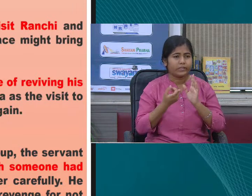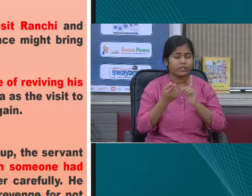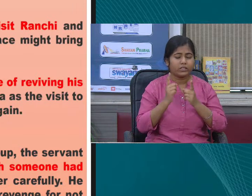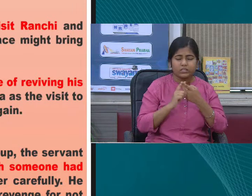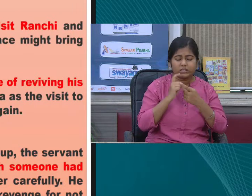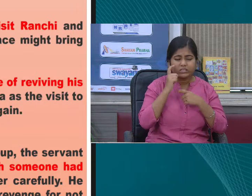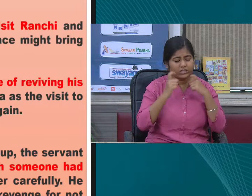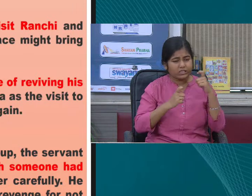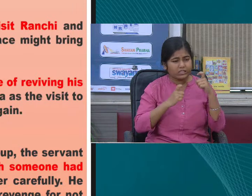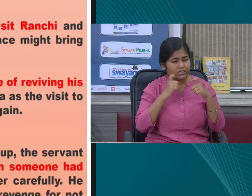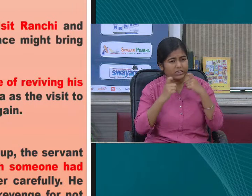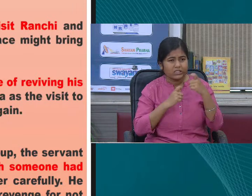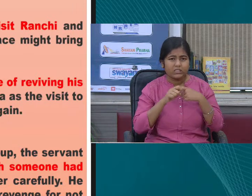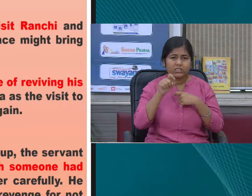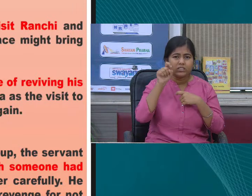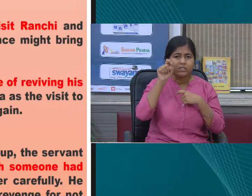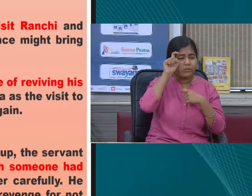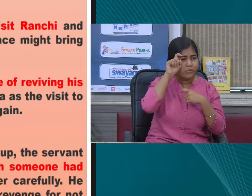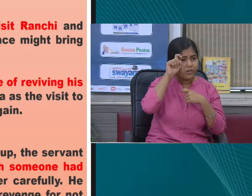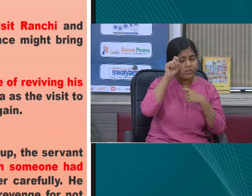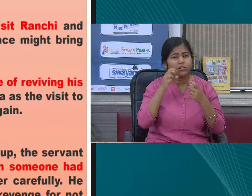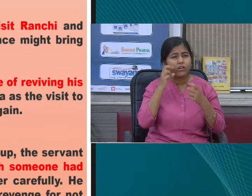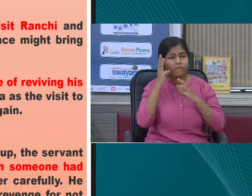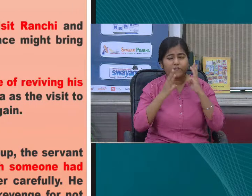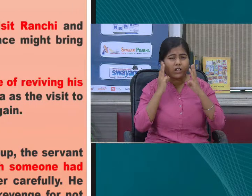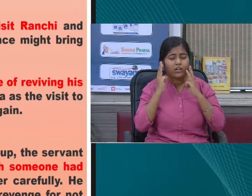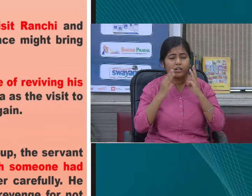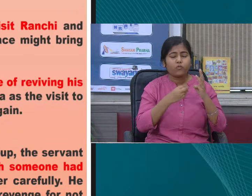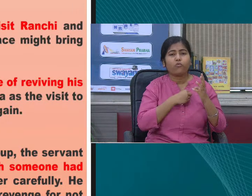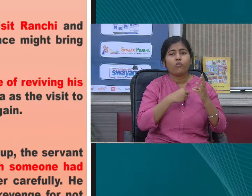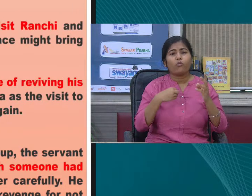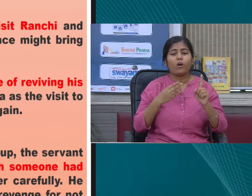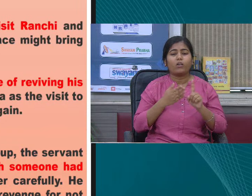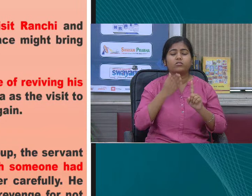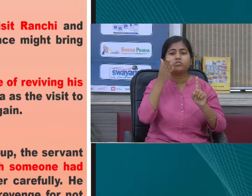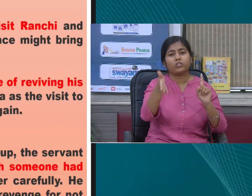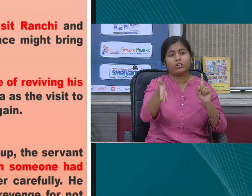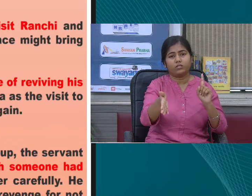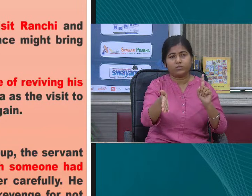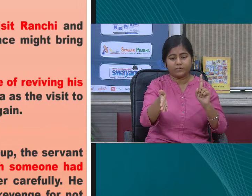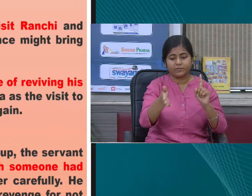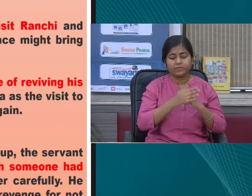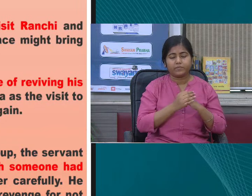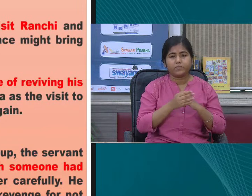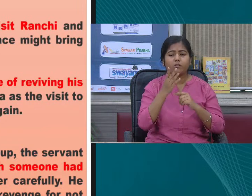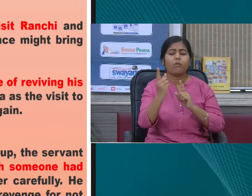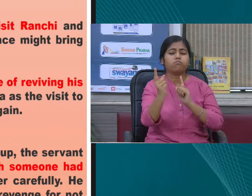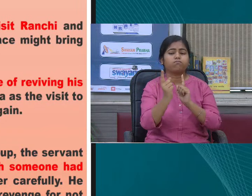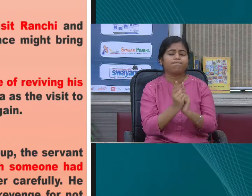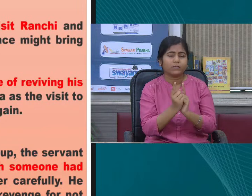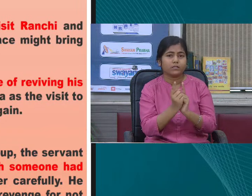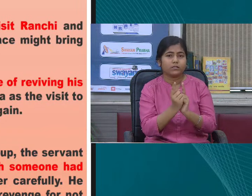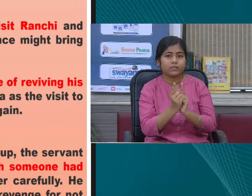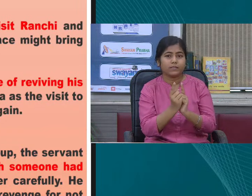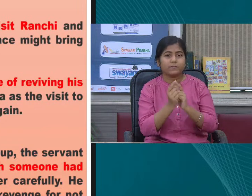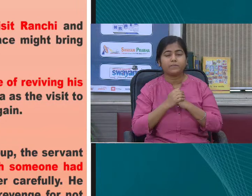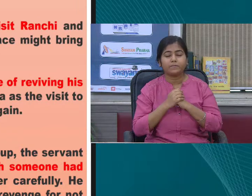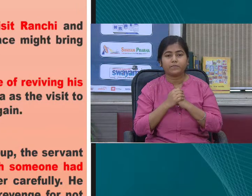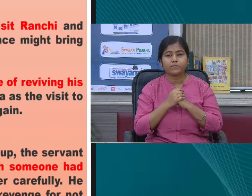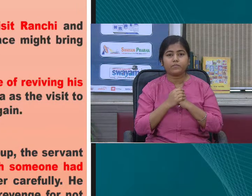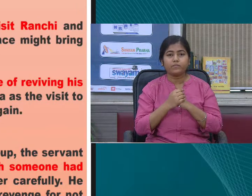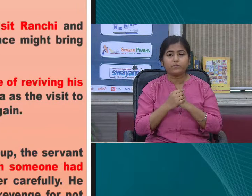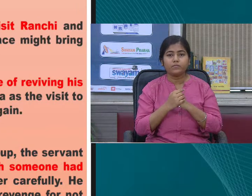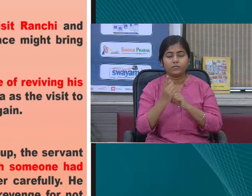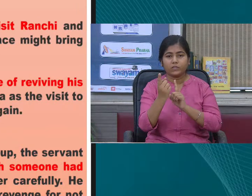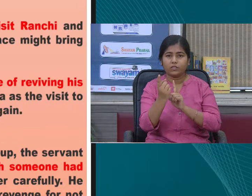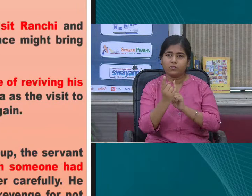with him. So what he checked on Dr. Paresh Chanda, and he was puzzled because Paresh Chanda himself